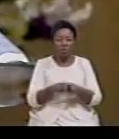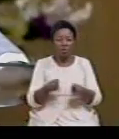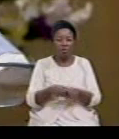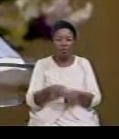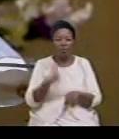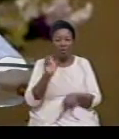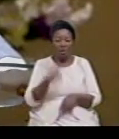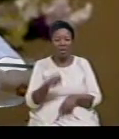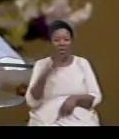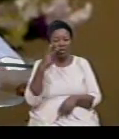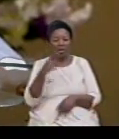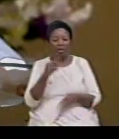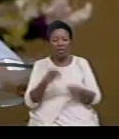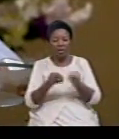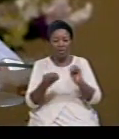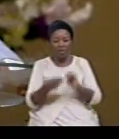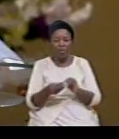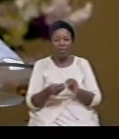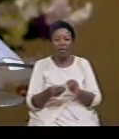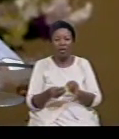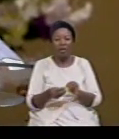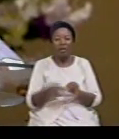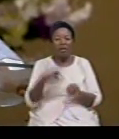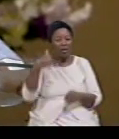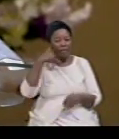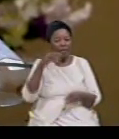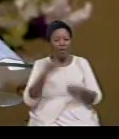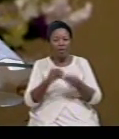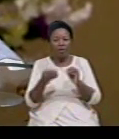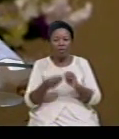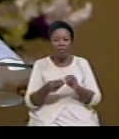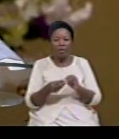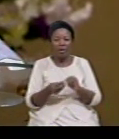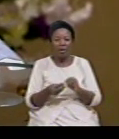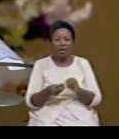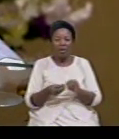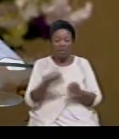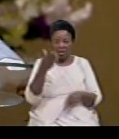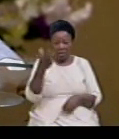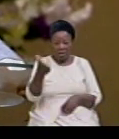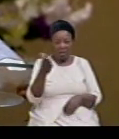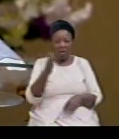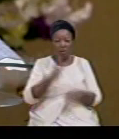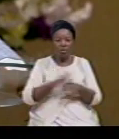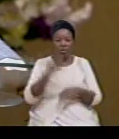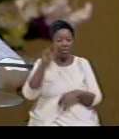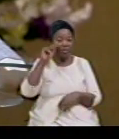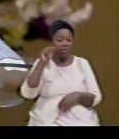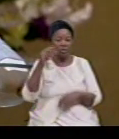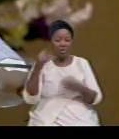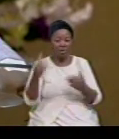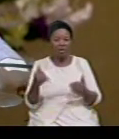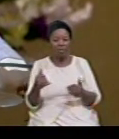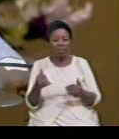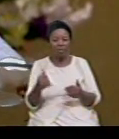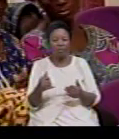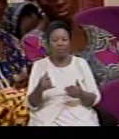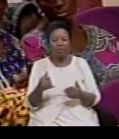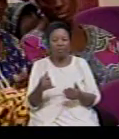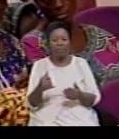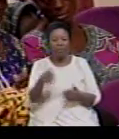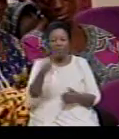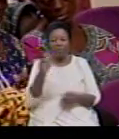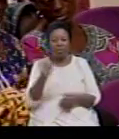the number, the phone number, right before you on your screen there. You